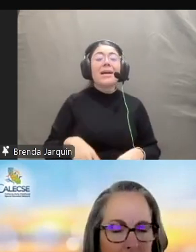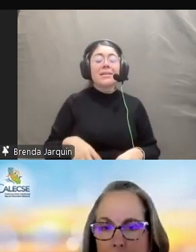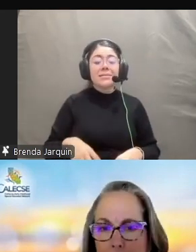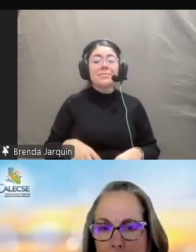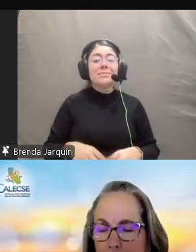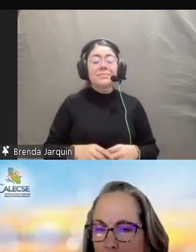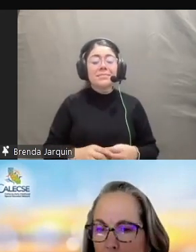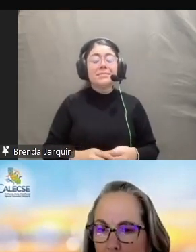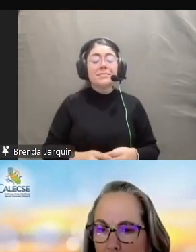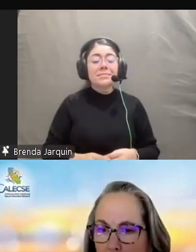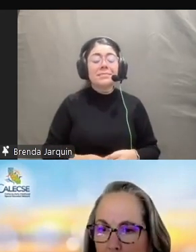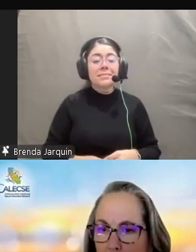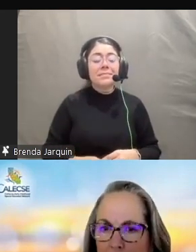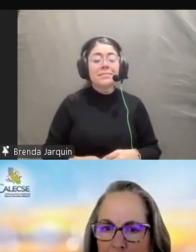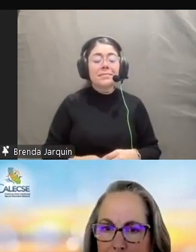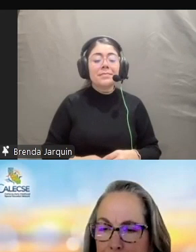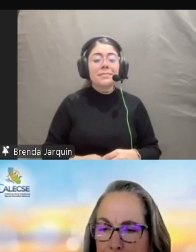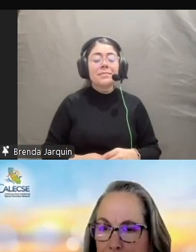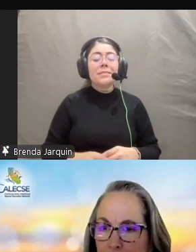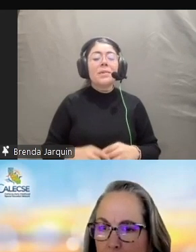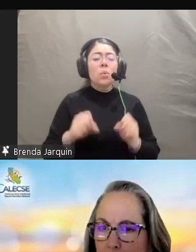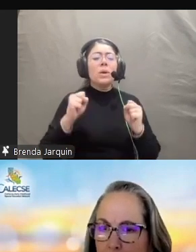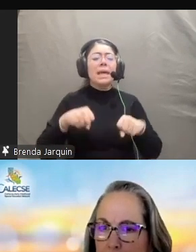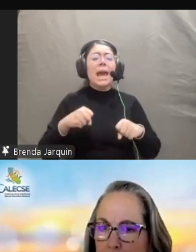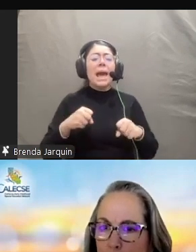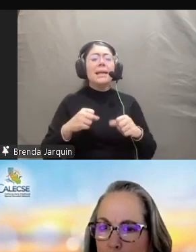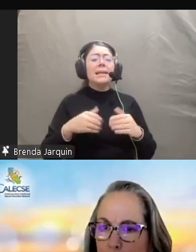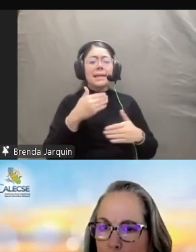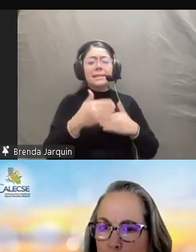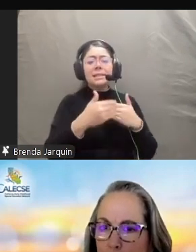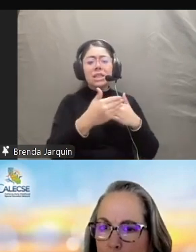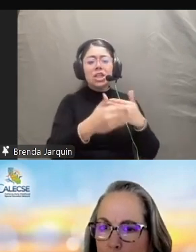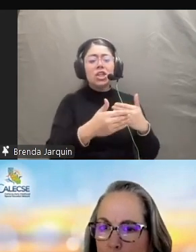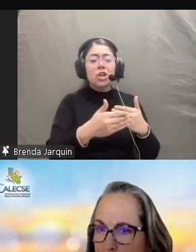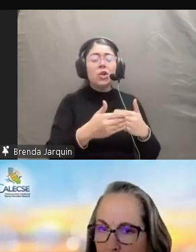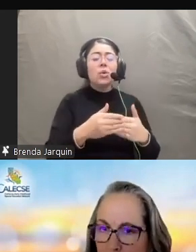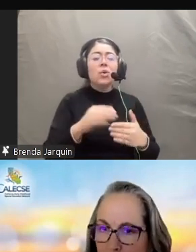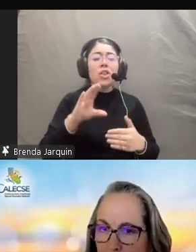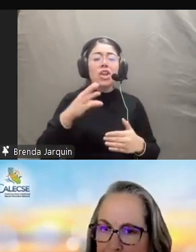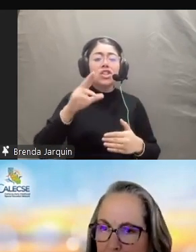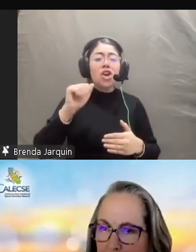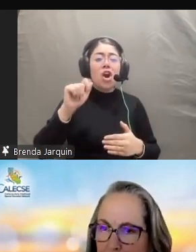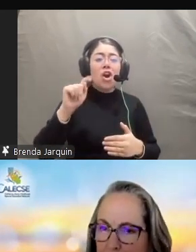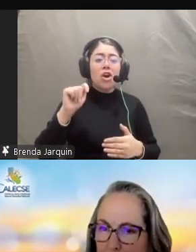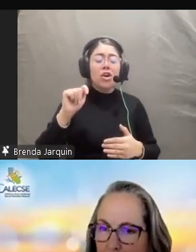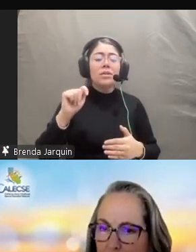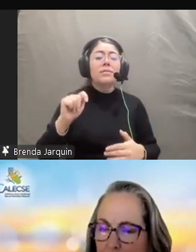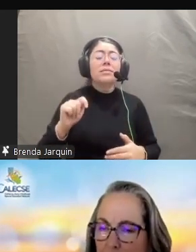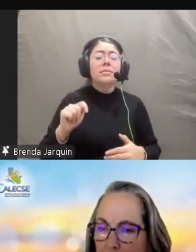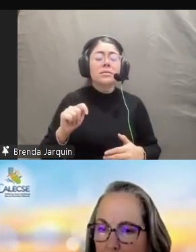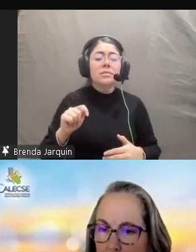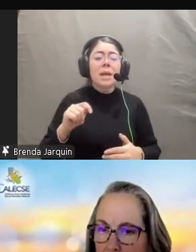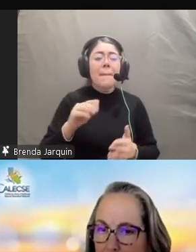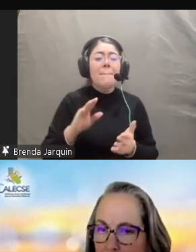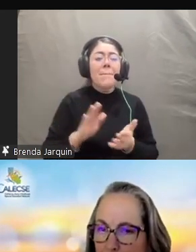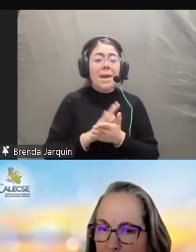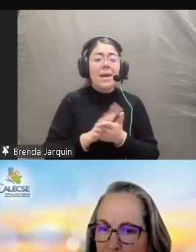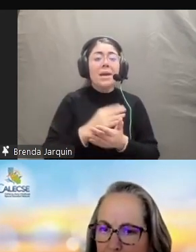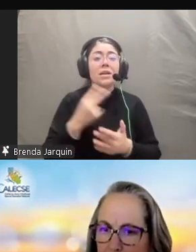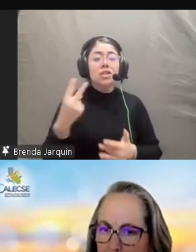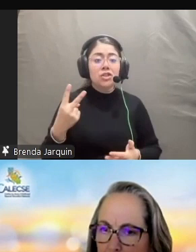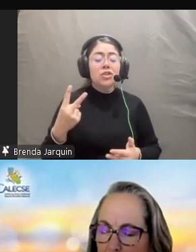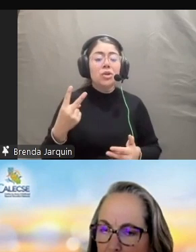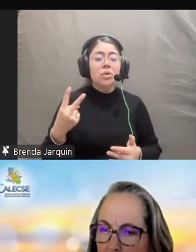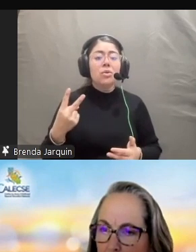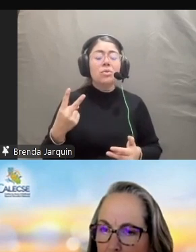we're on section A, page 2. And this is really reviewing that alignment between practices and